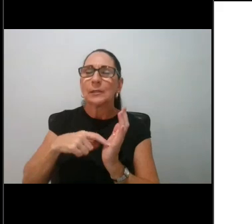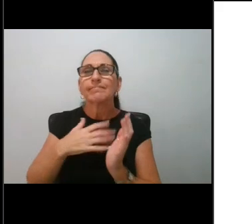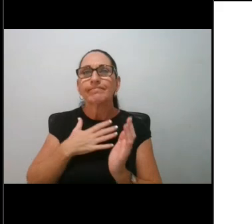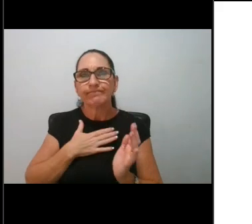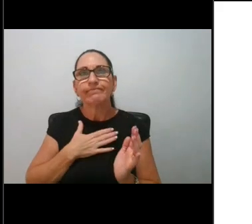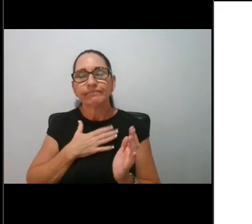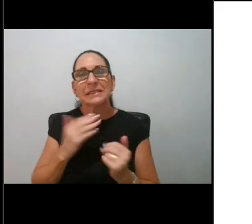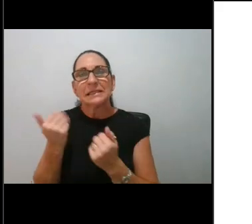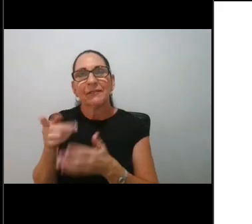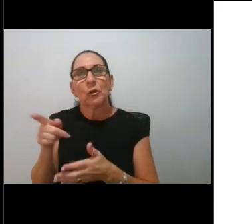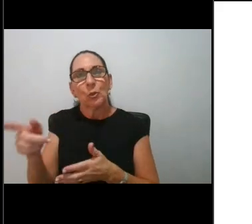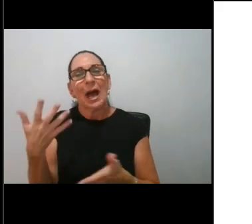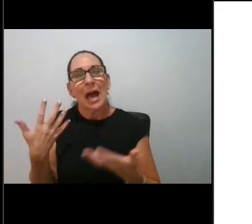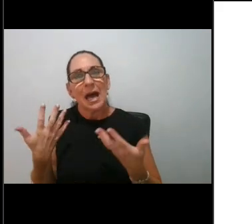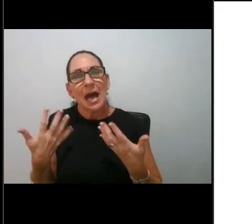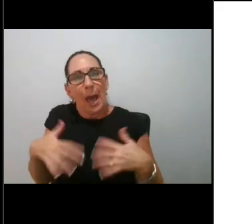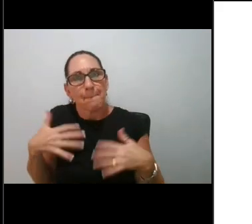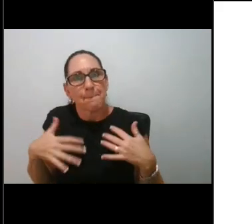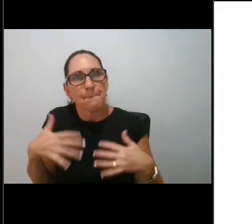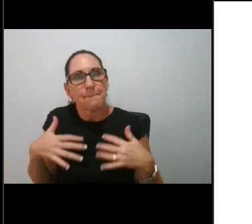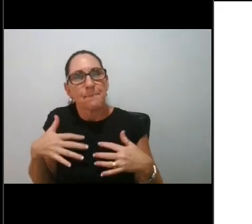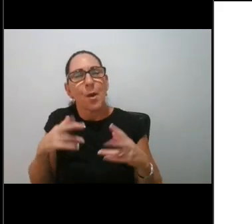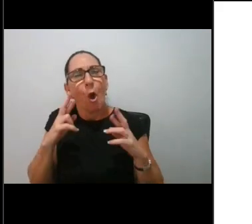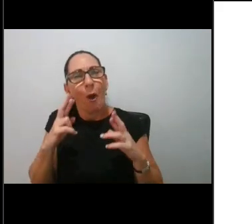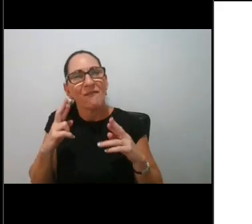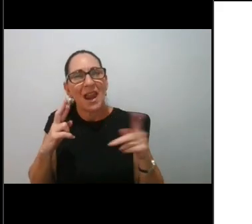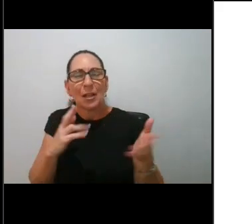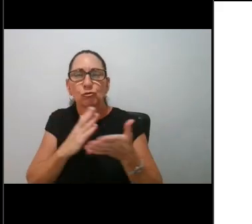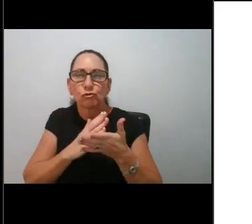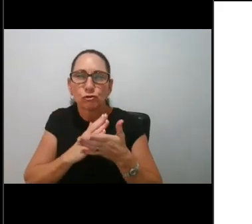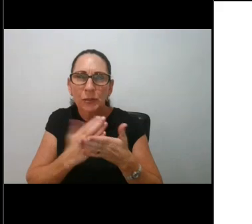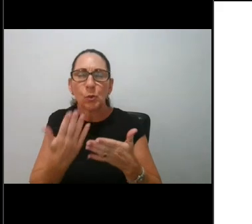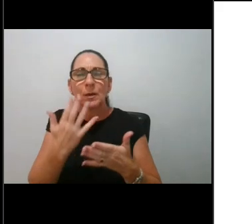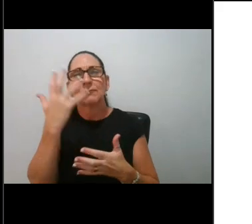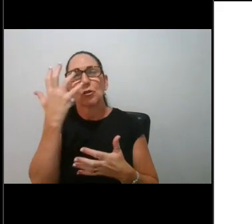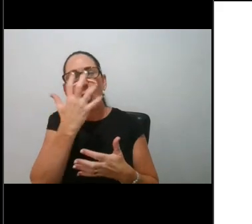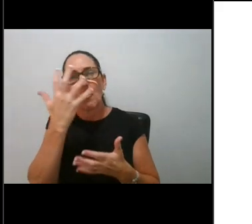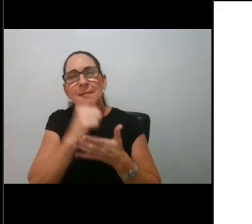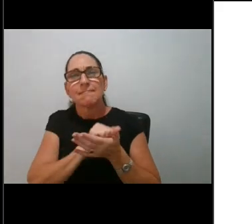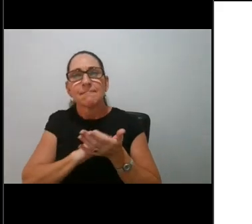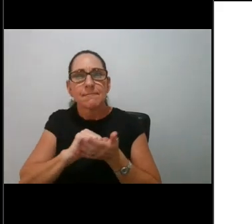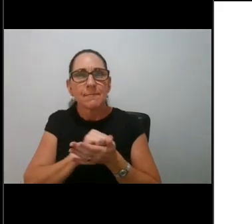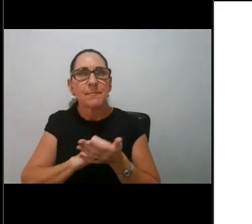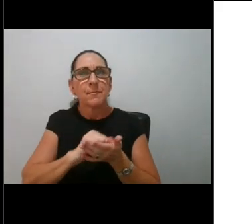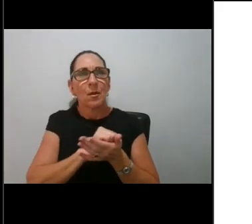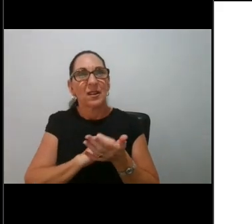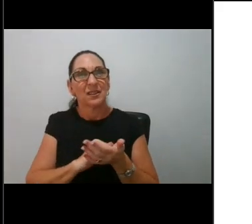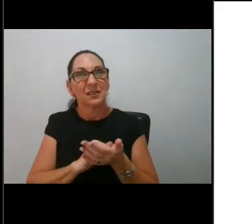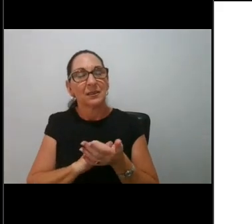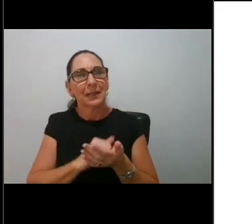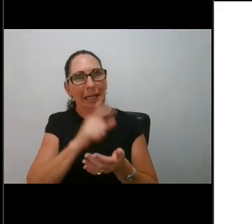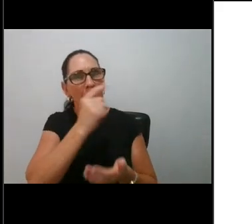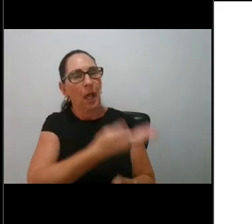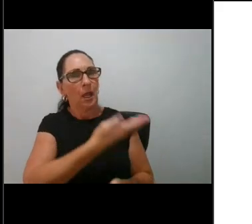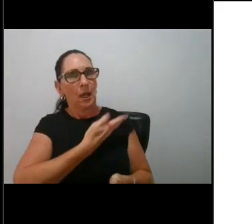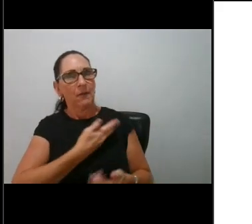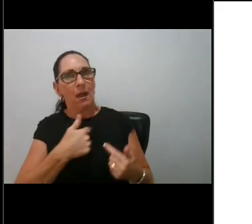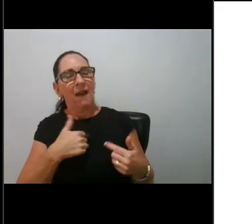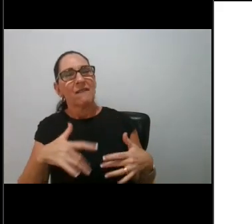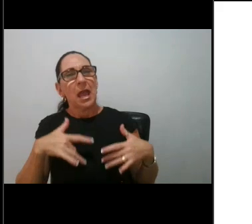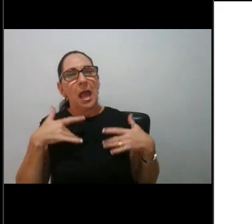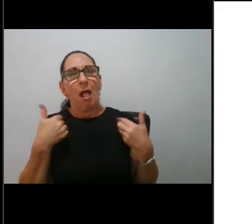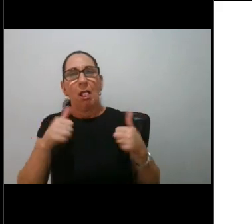and hopefully a genuine and meaningful apology. And we know that those things can go a really long way in terms of healing and closure